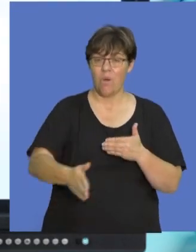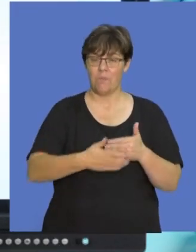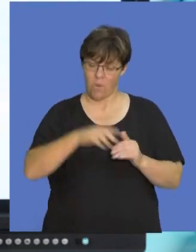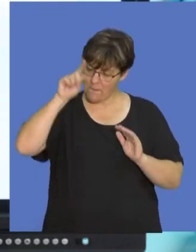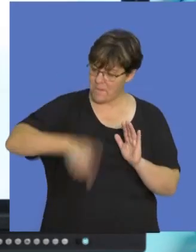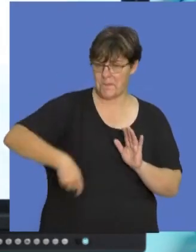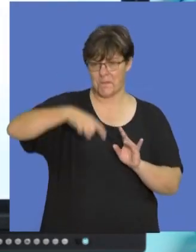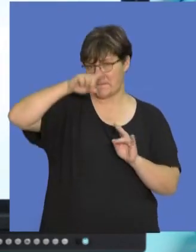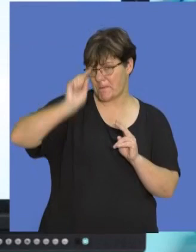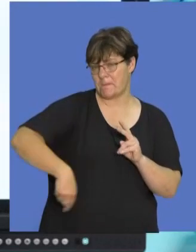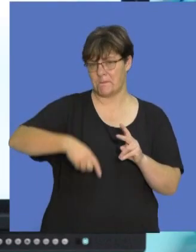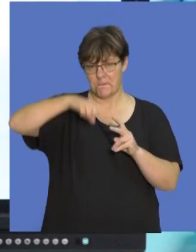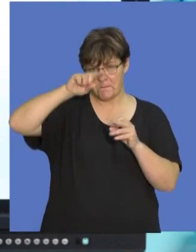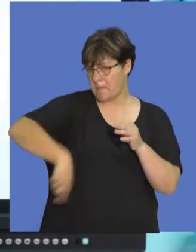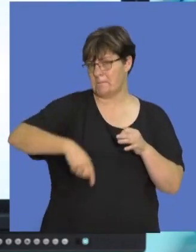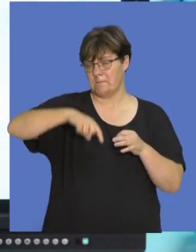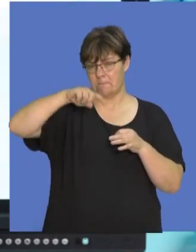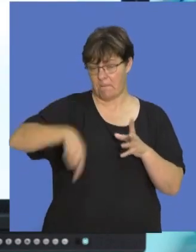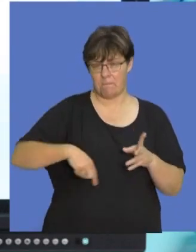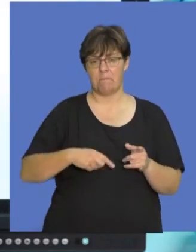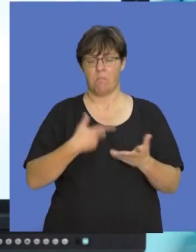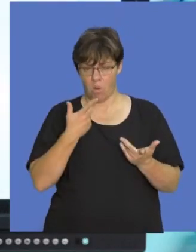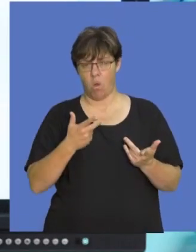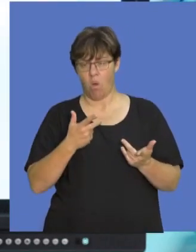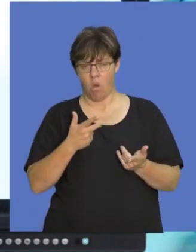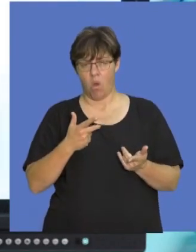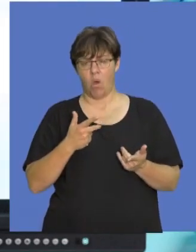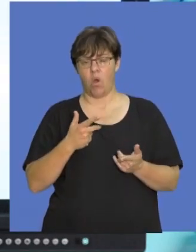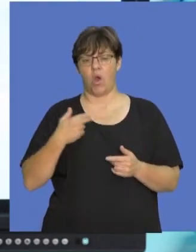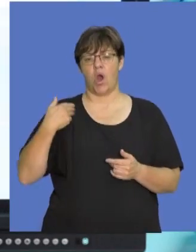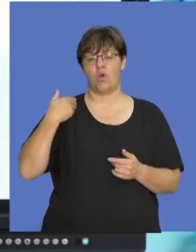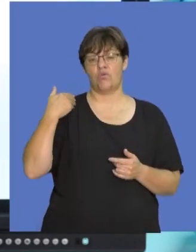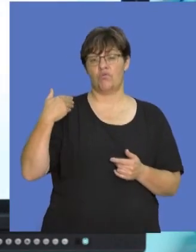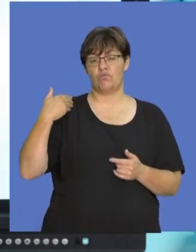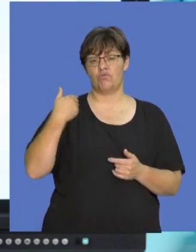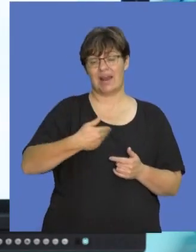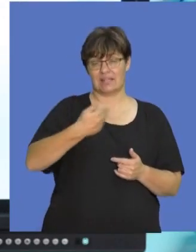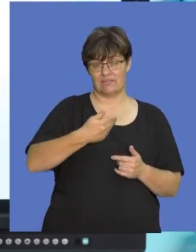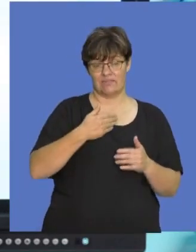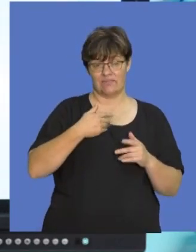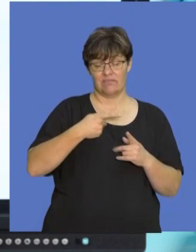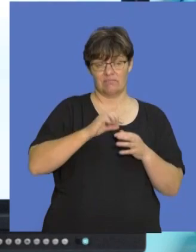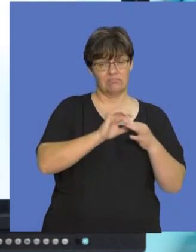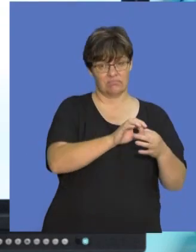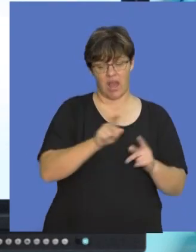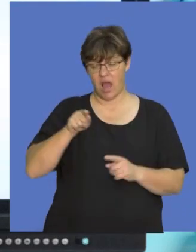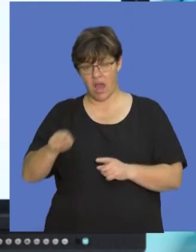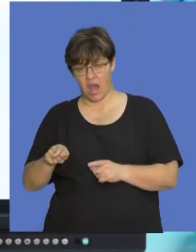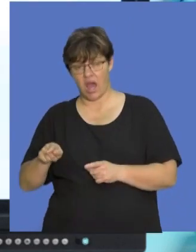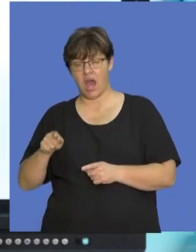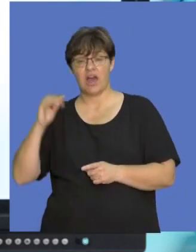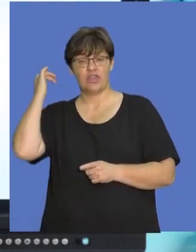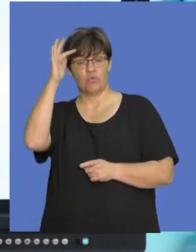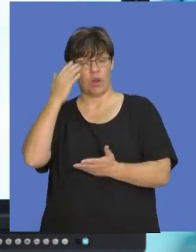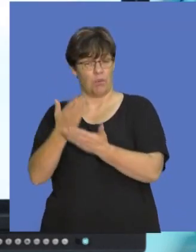the more times we spin the spinner, the closer the relative frequency is getting to